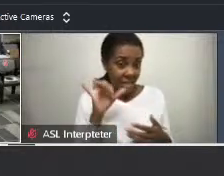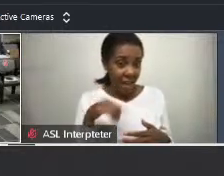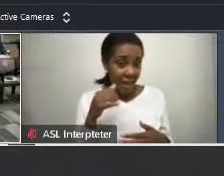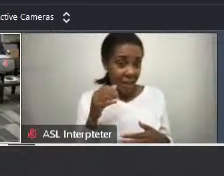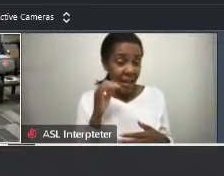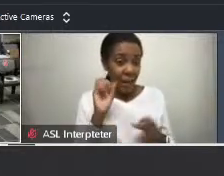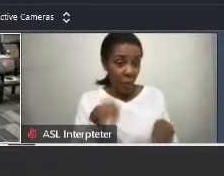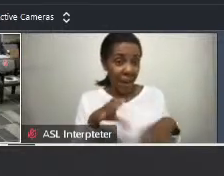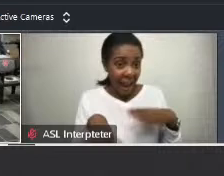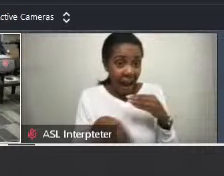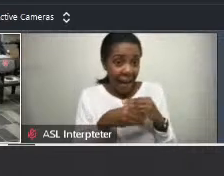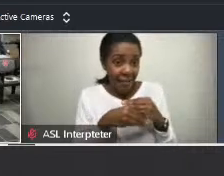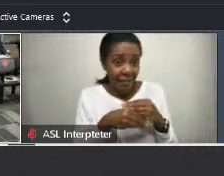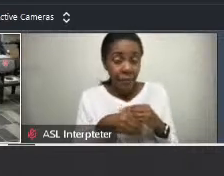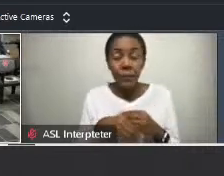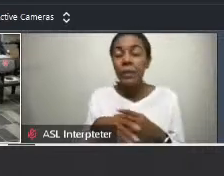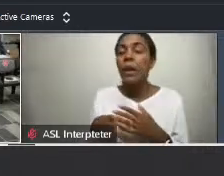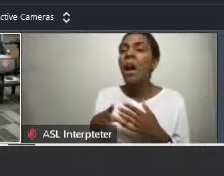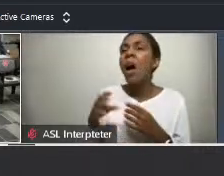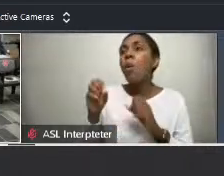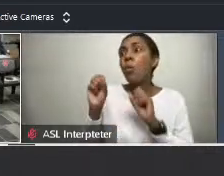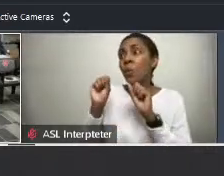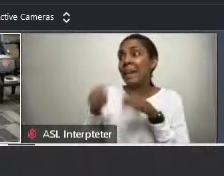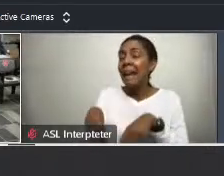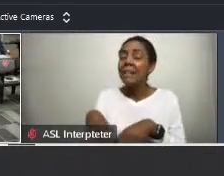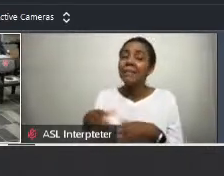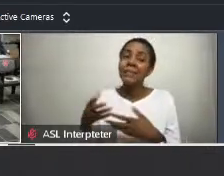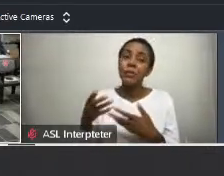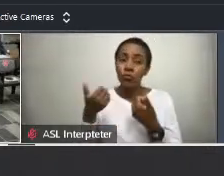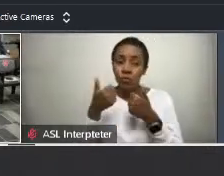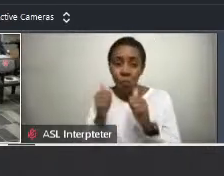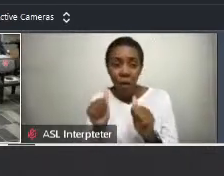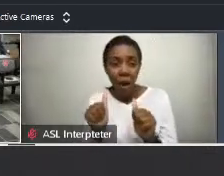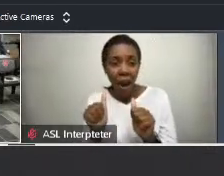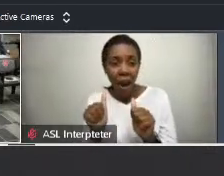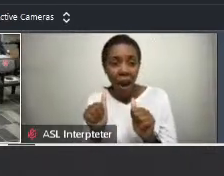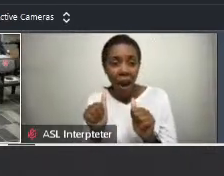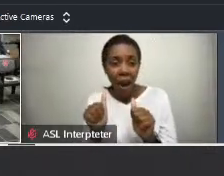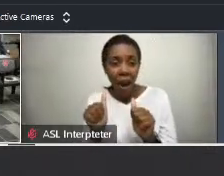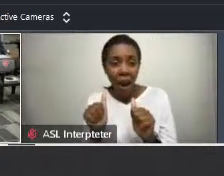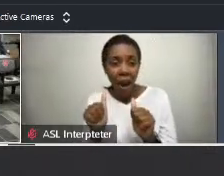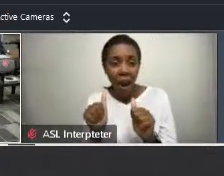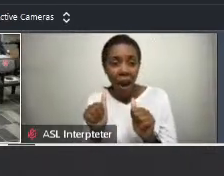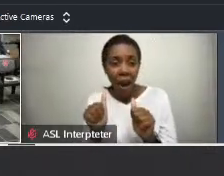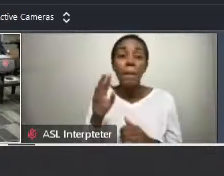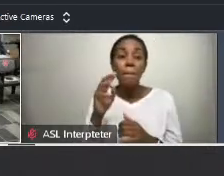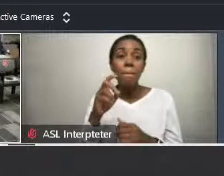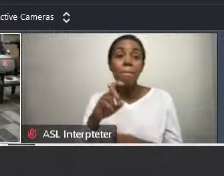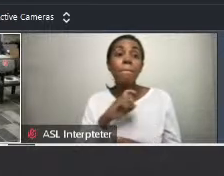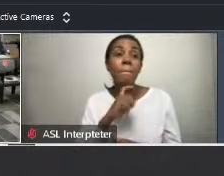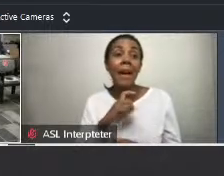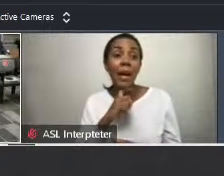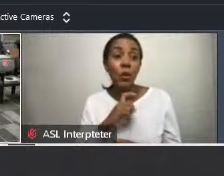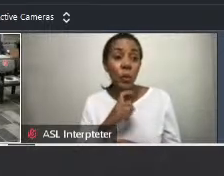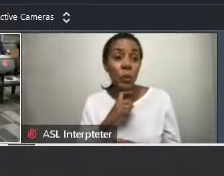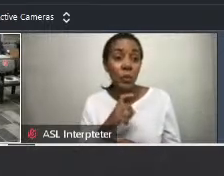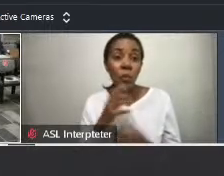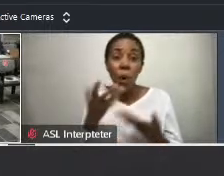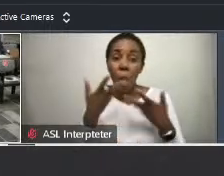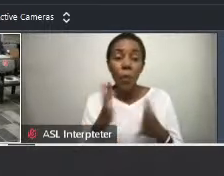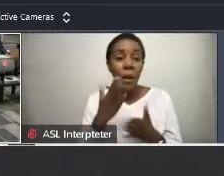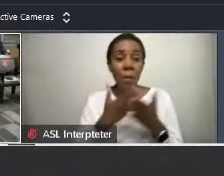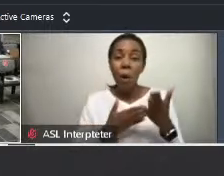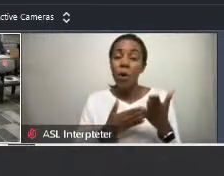could add to this? We could take it under advisement. It depends on the constituents. Heavy metals and metals are already part